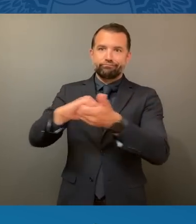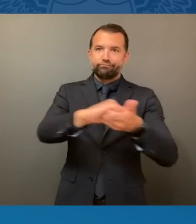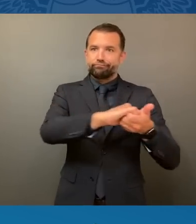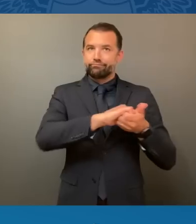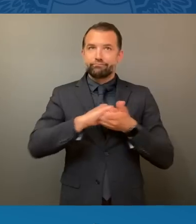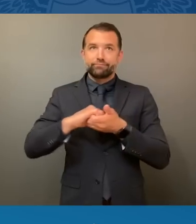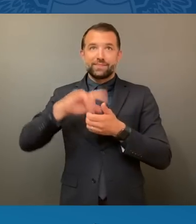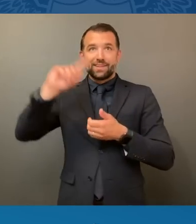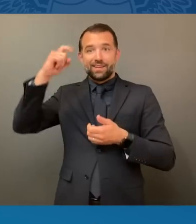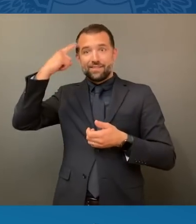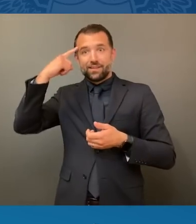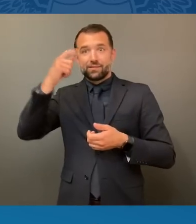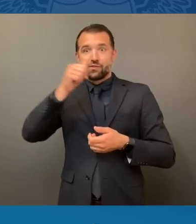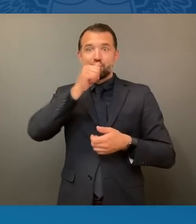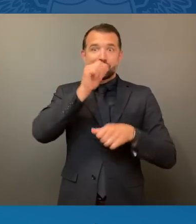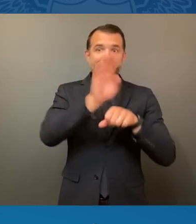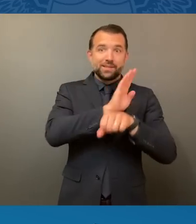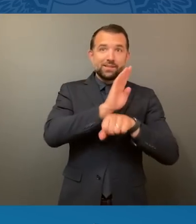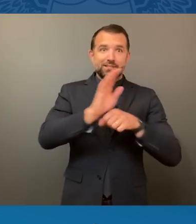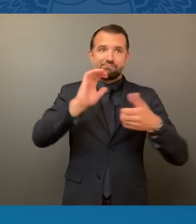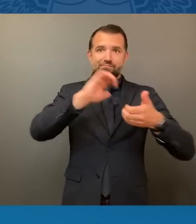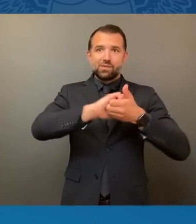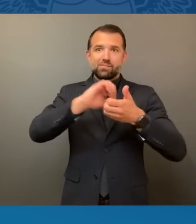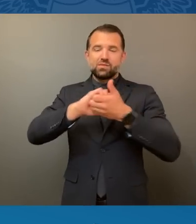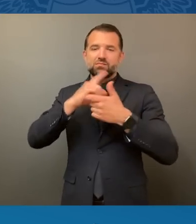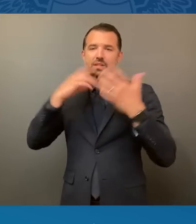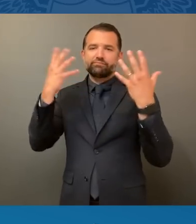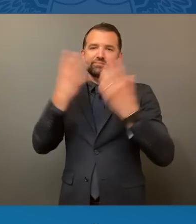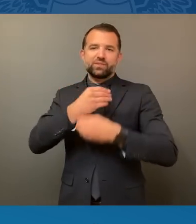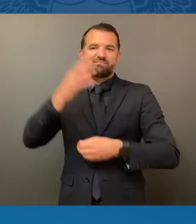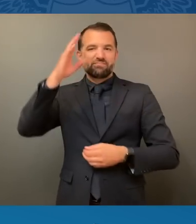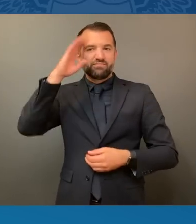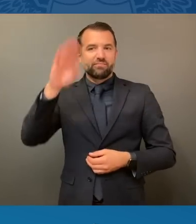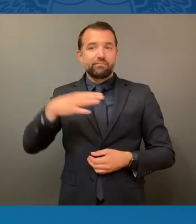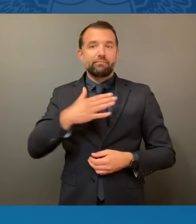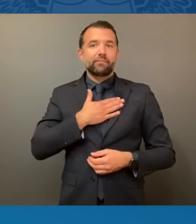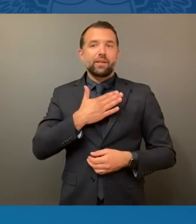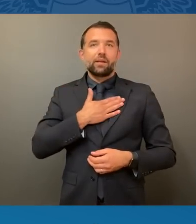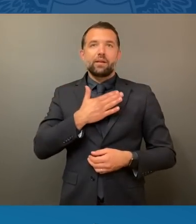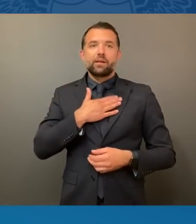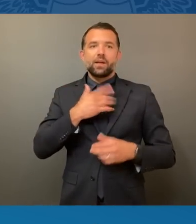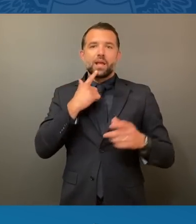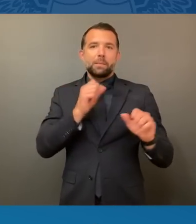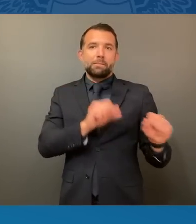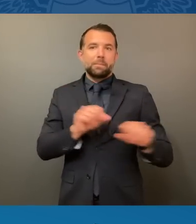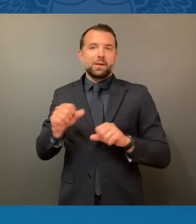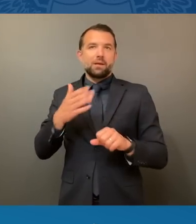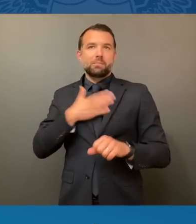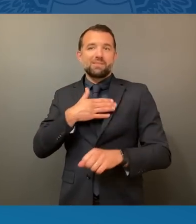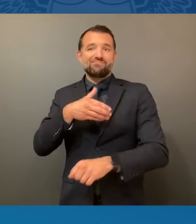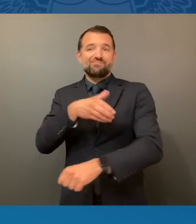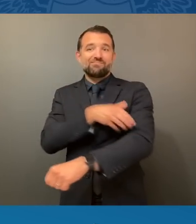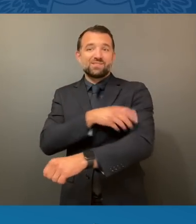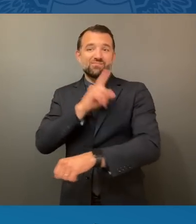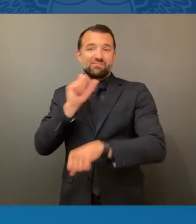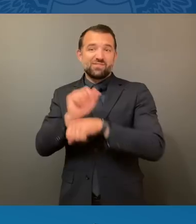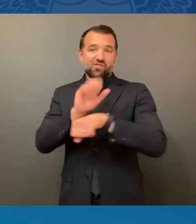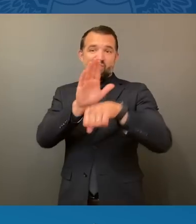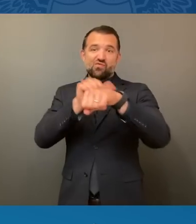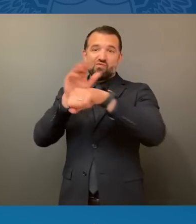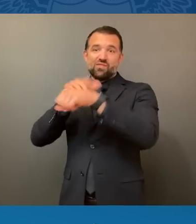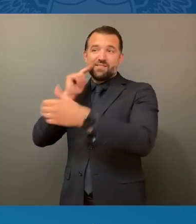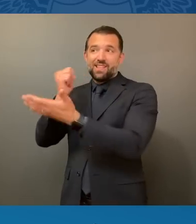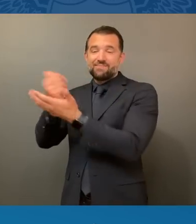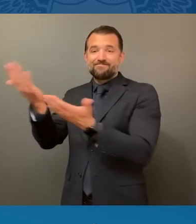I'm acutely aware of my ability and power to convene. Right. And then bringing